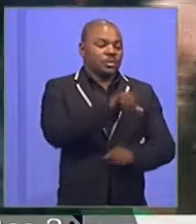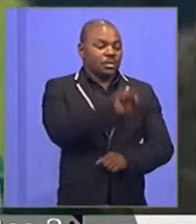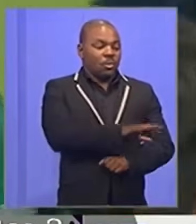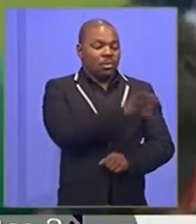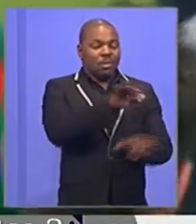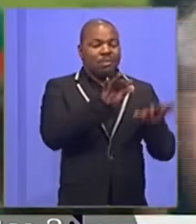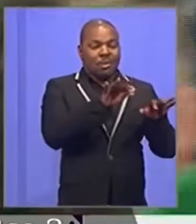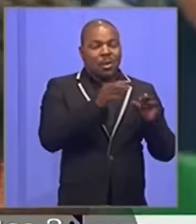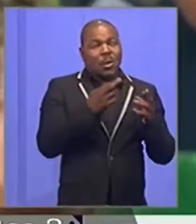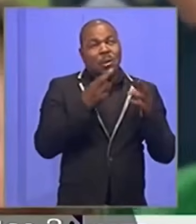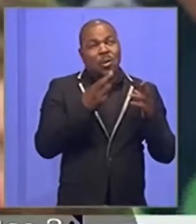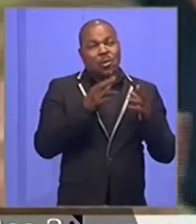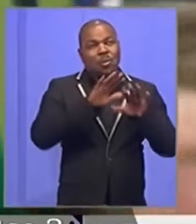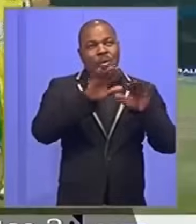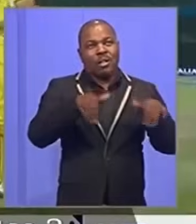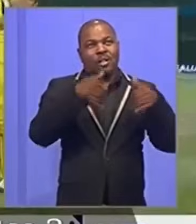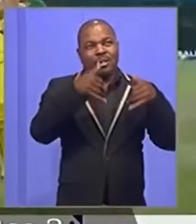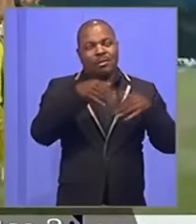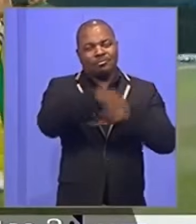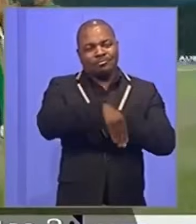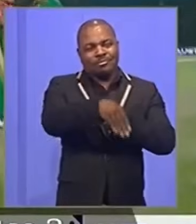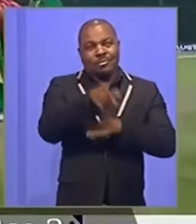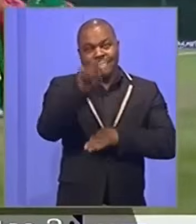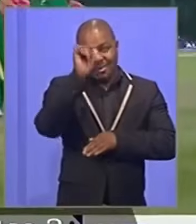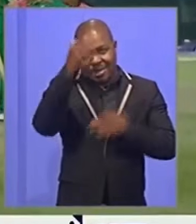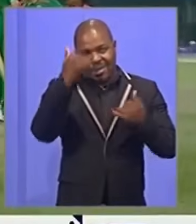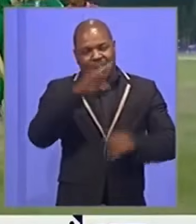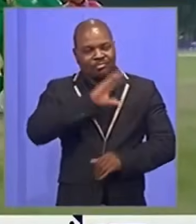Borwa dipapading tsa mohope wa lefatshe a cricket India e fedile.